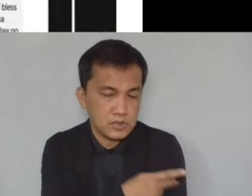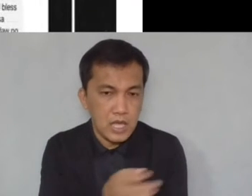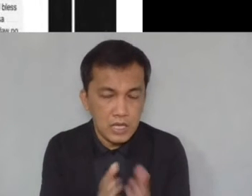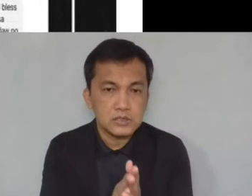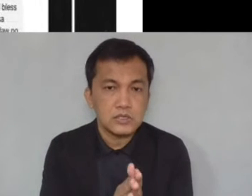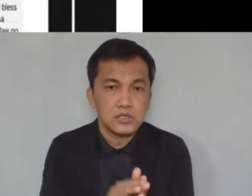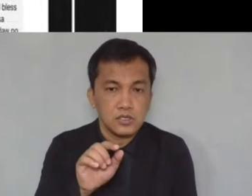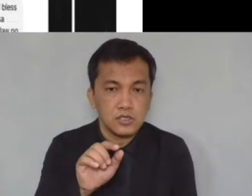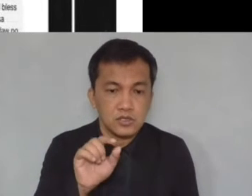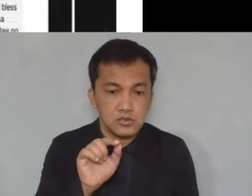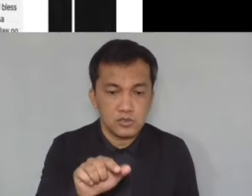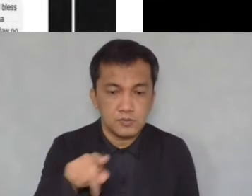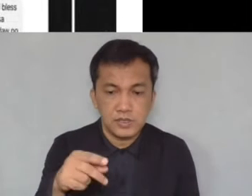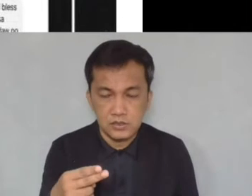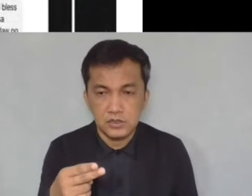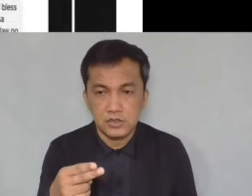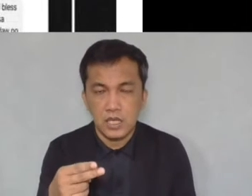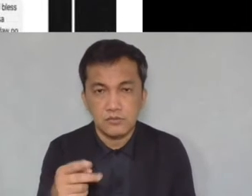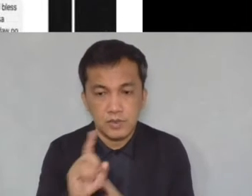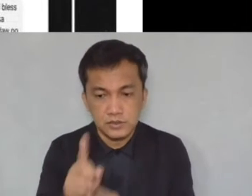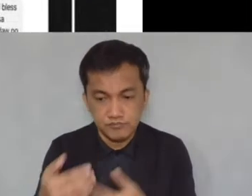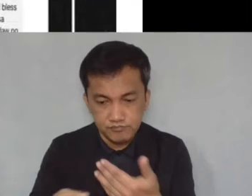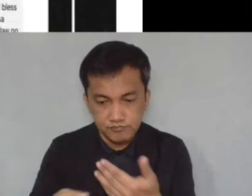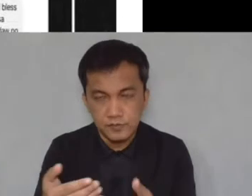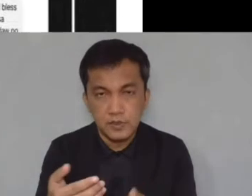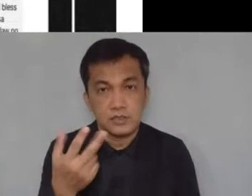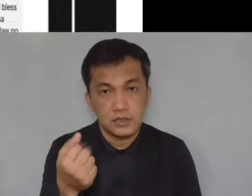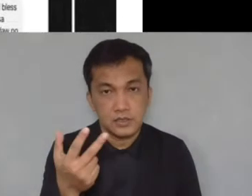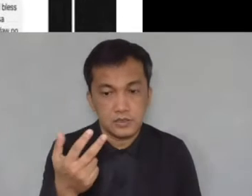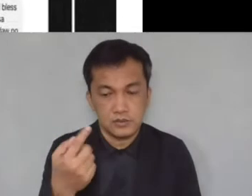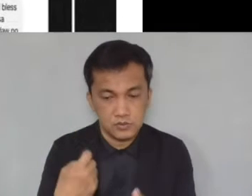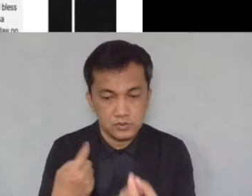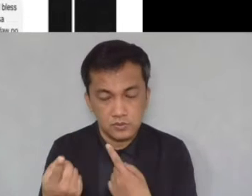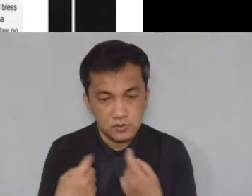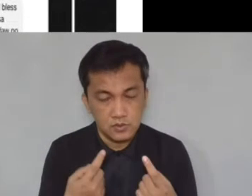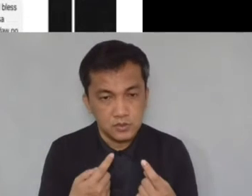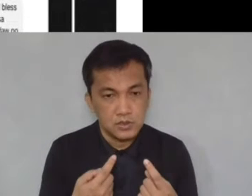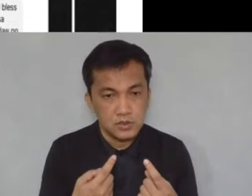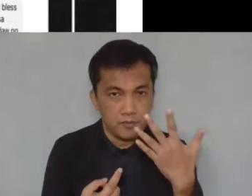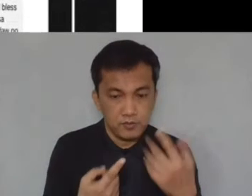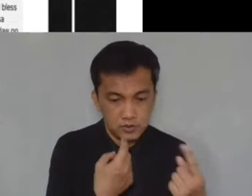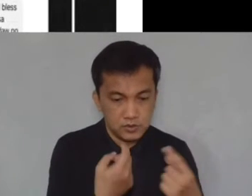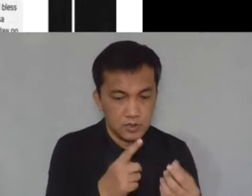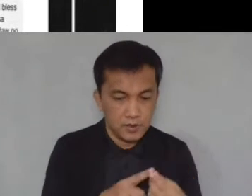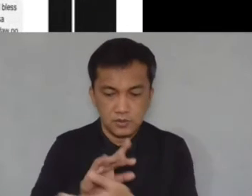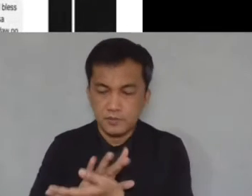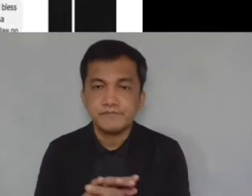will answer a series of questions, 13 questions, and 5 questions is about COVID.